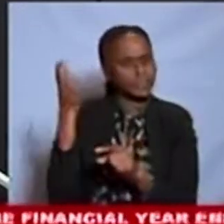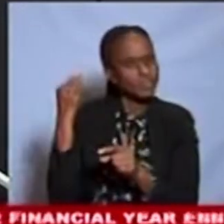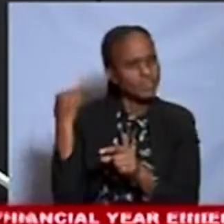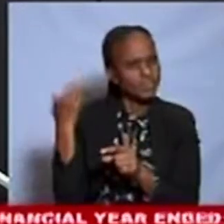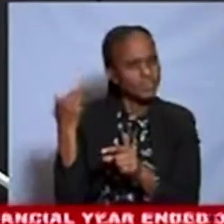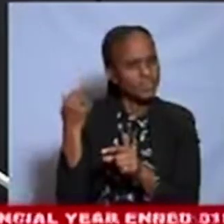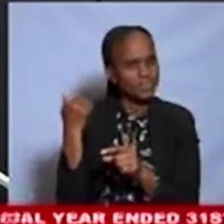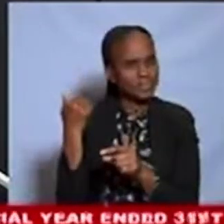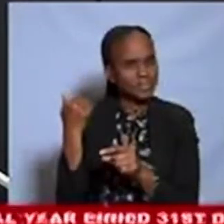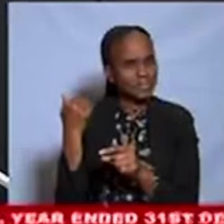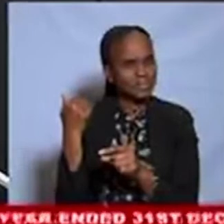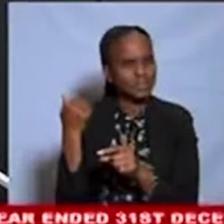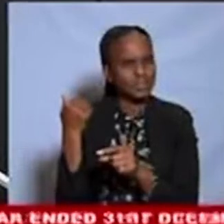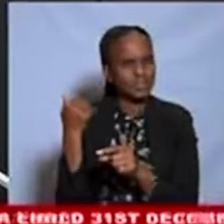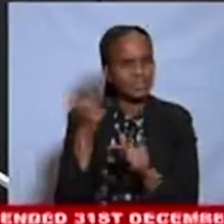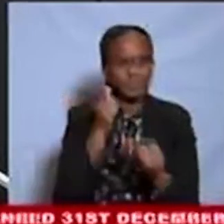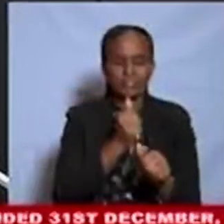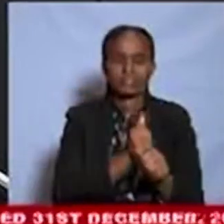immemorial